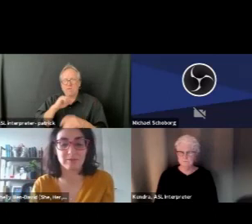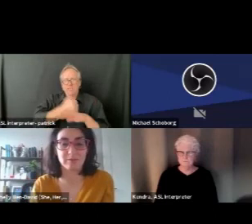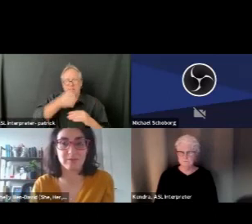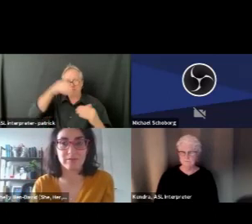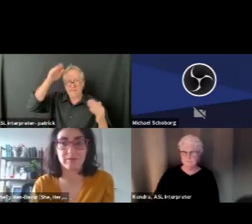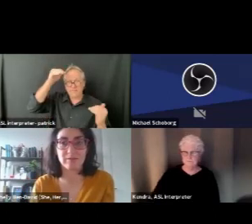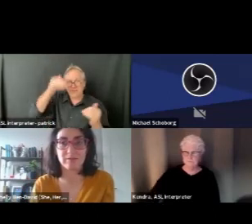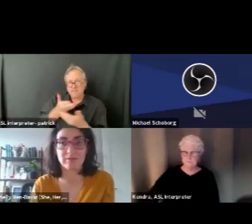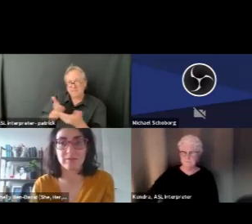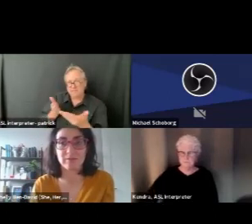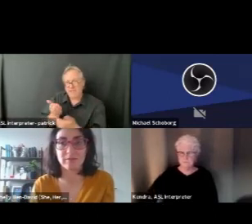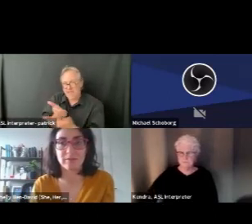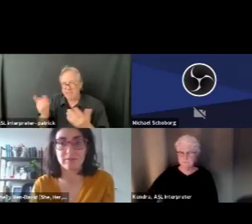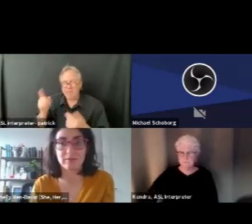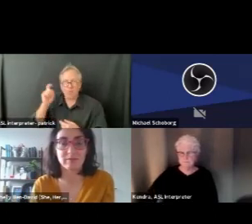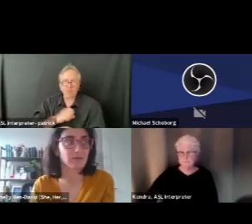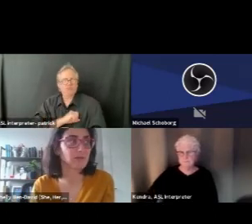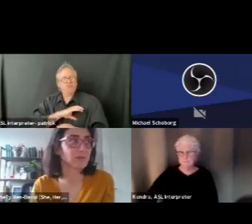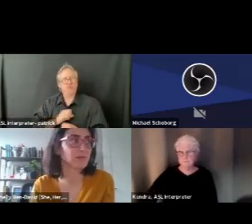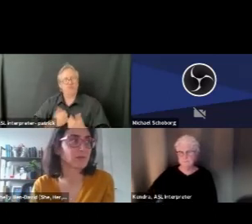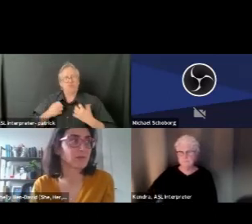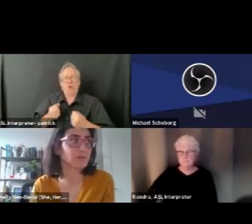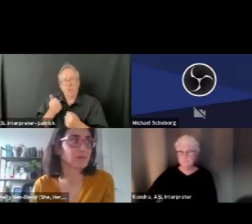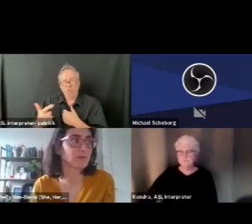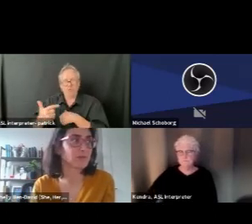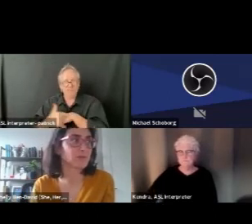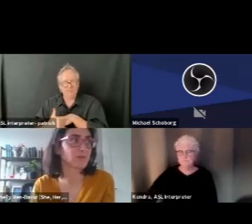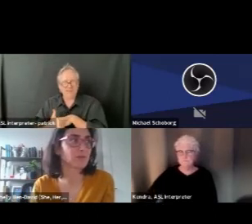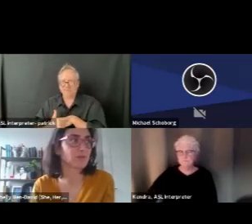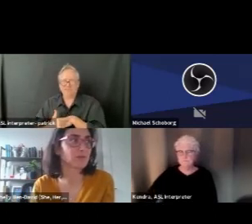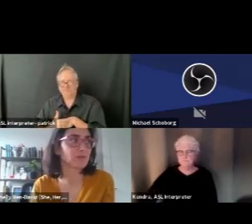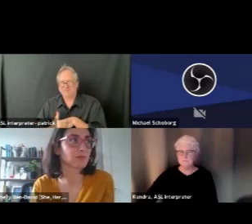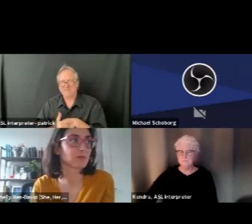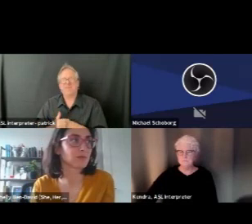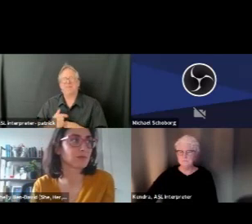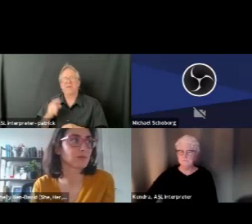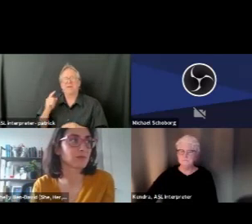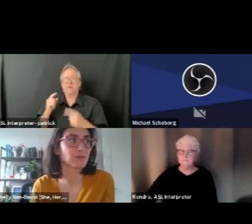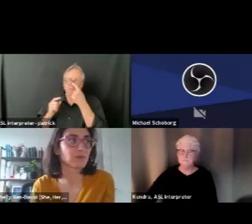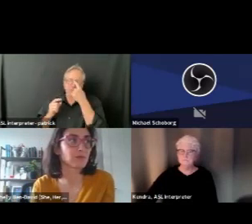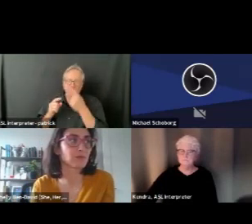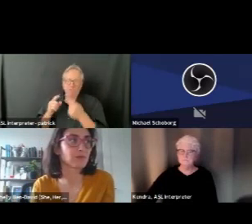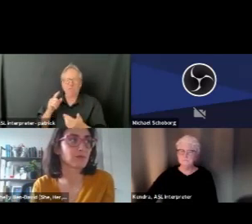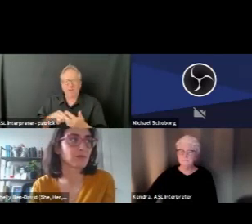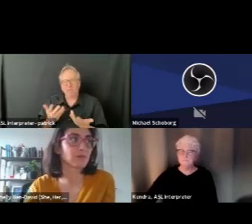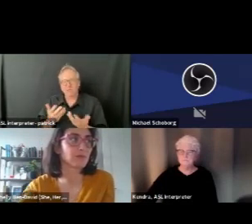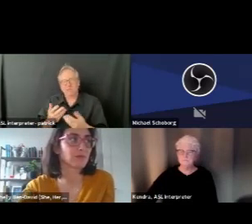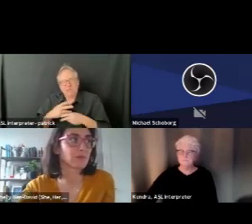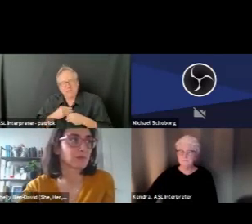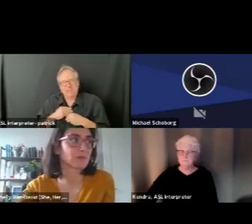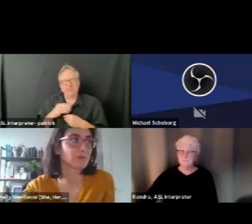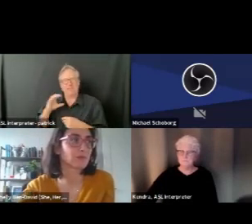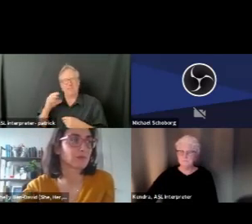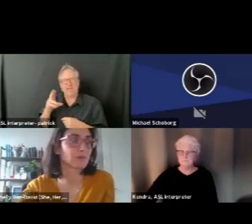expectations that everyone should be growing all the time, or we can't make room for the chaos narrative that a lot